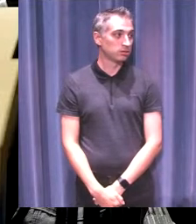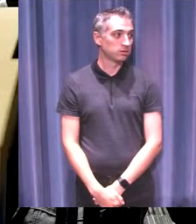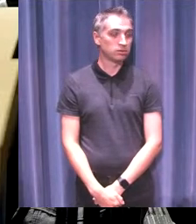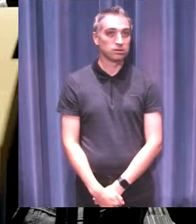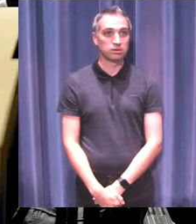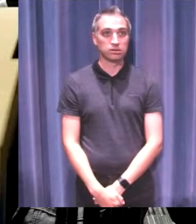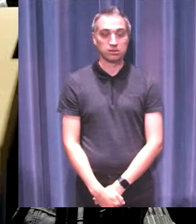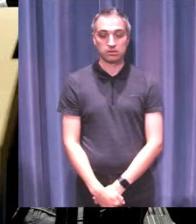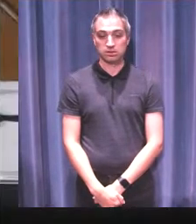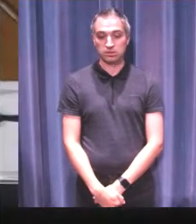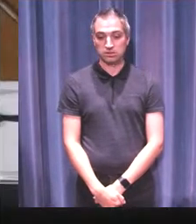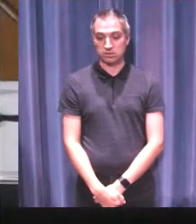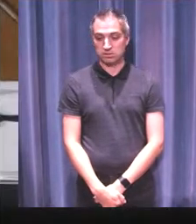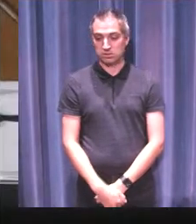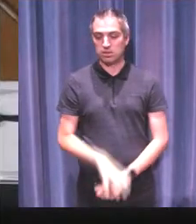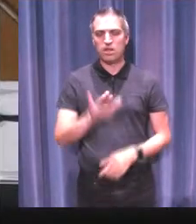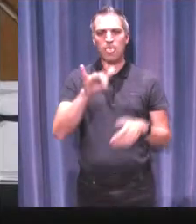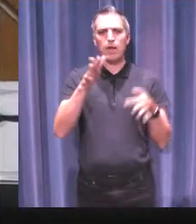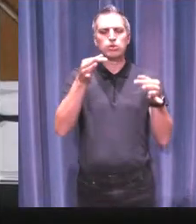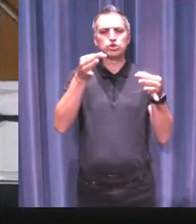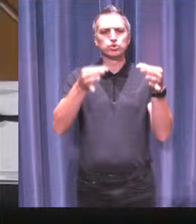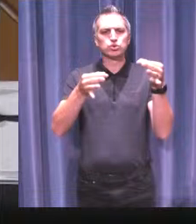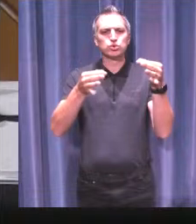There was a ruling by the IRS,